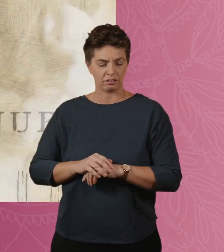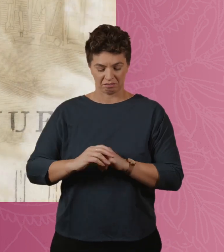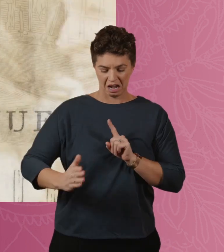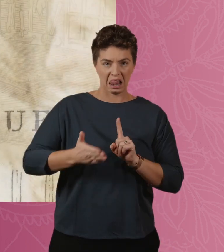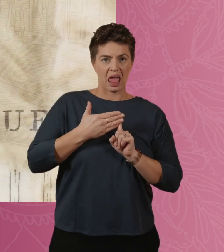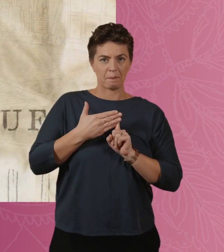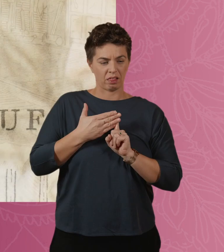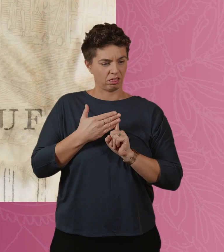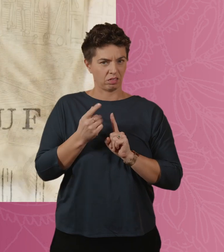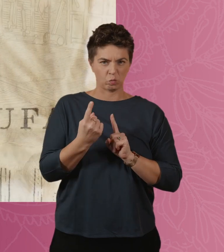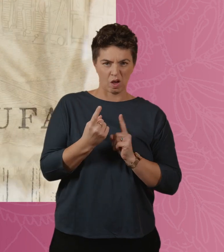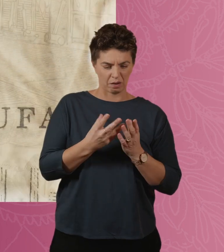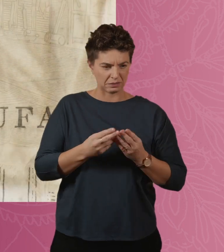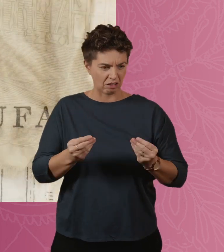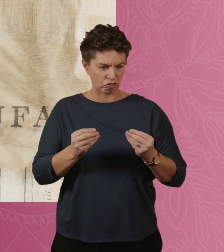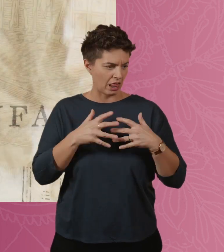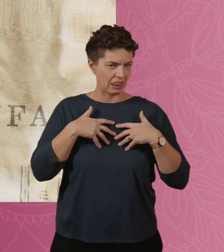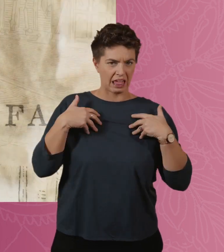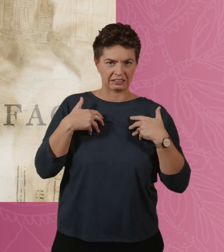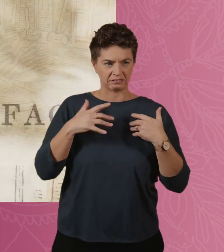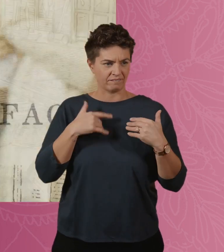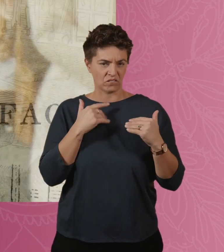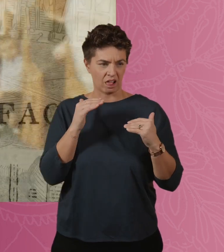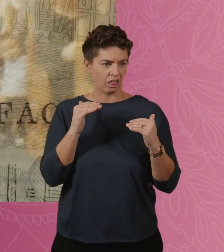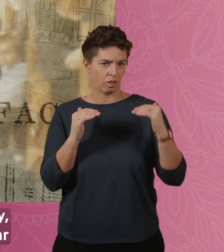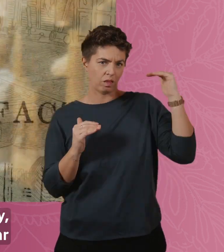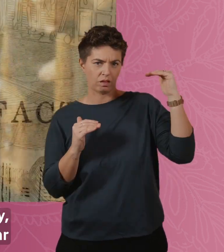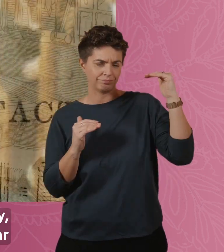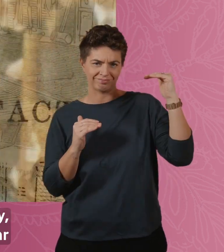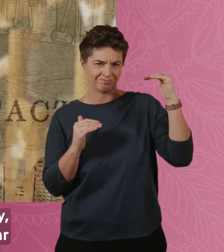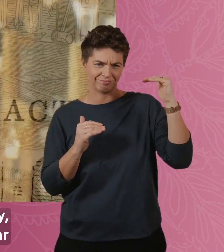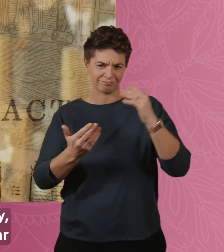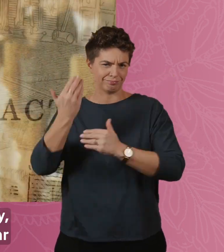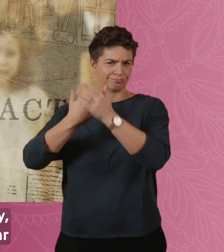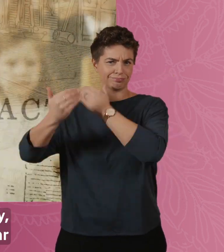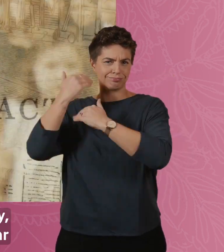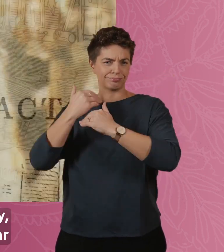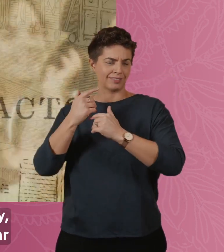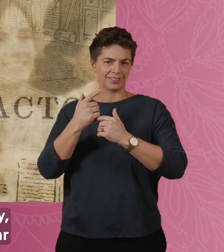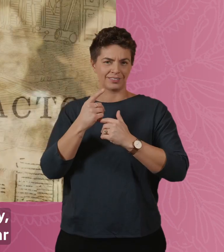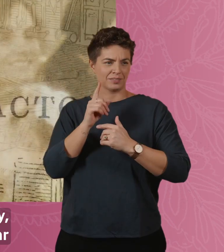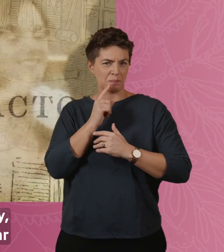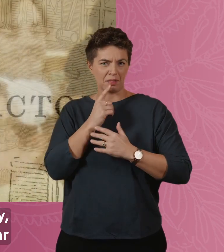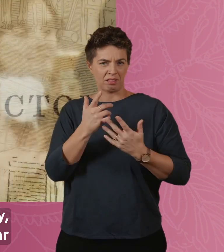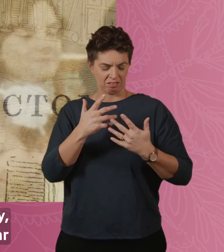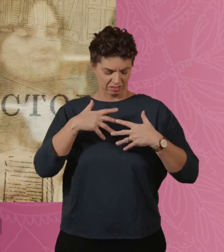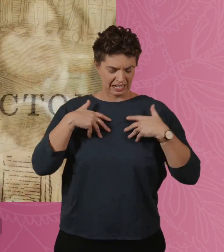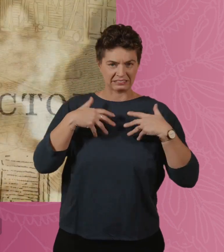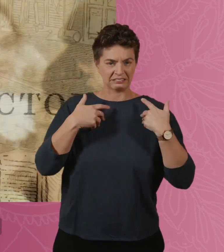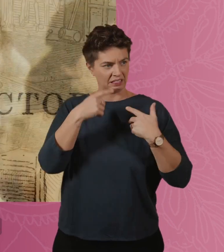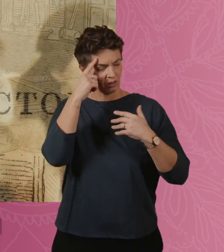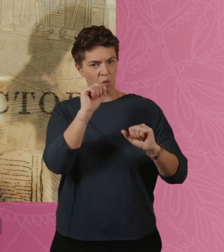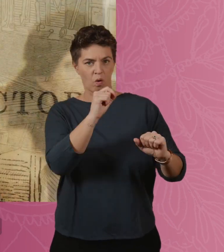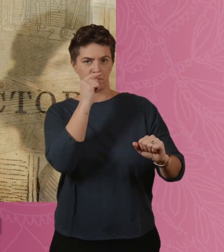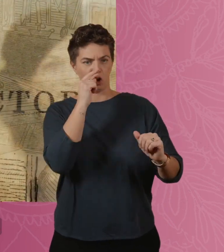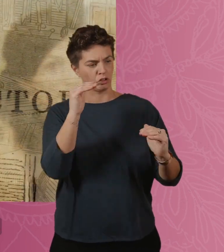by one material, one little fabric. Like in the olden days in the history, people chasing, they think they wear lace